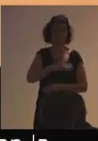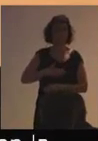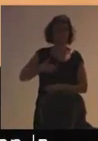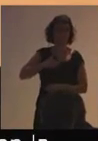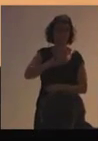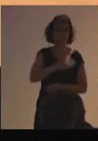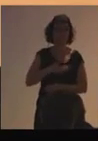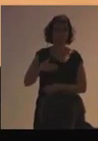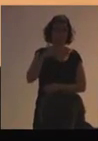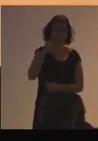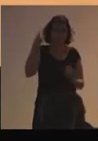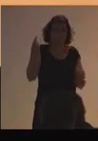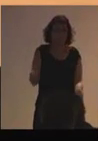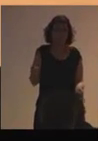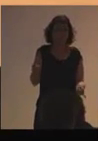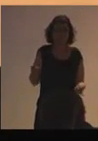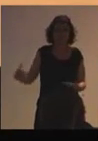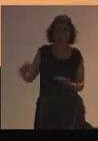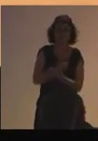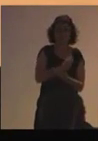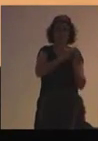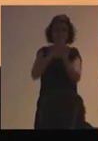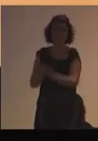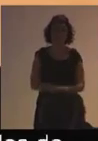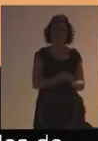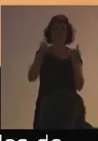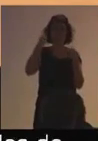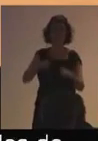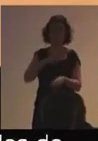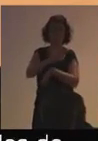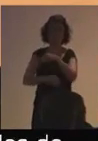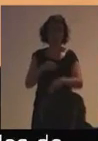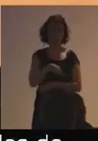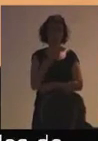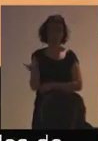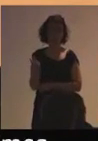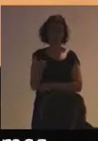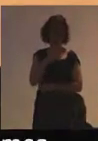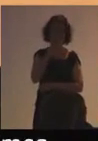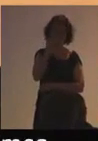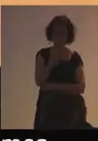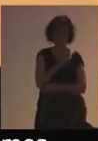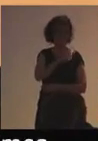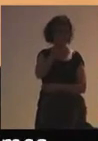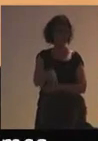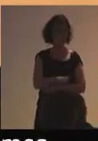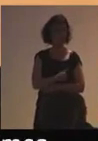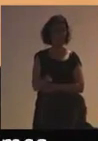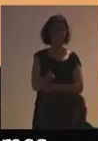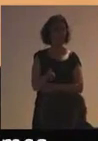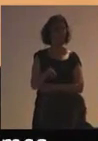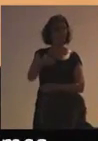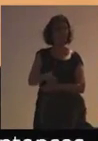exactly what we need to do. No, it's not the case. So what we have done in the project is developing some examples of accessible rich